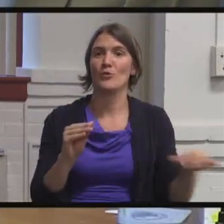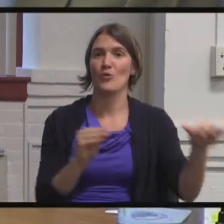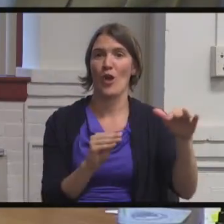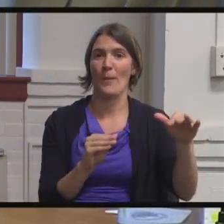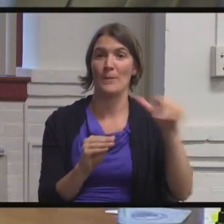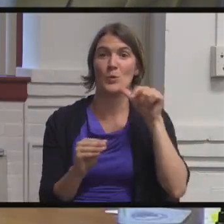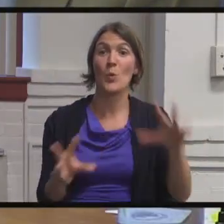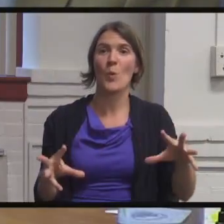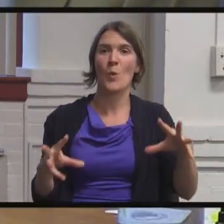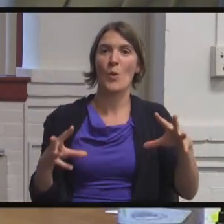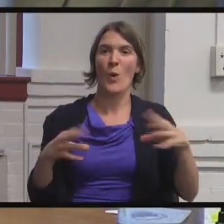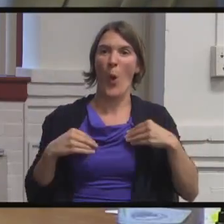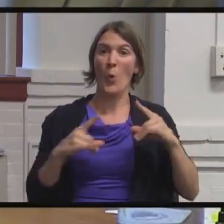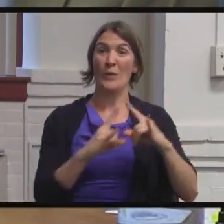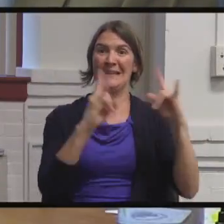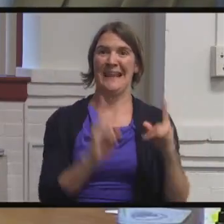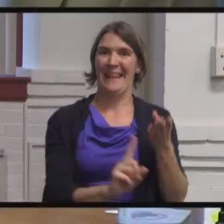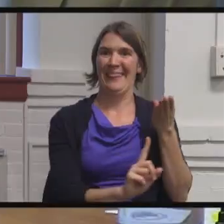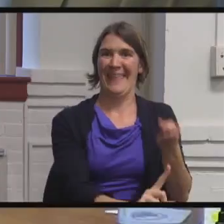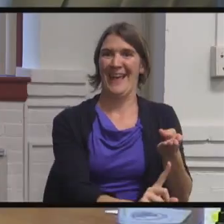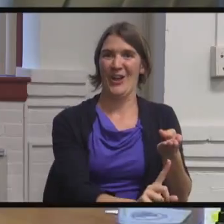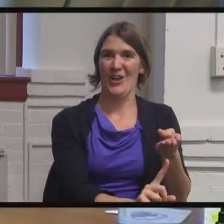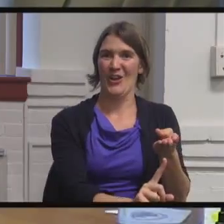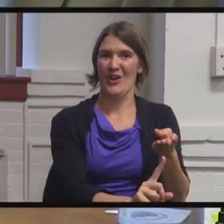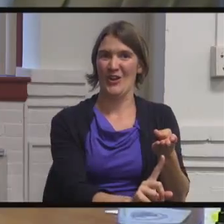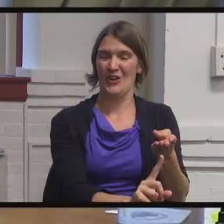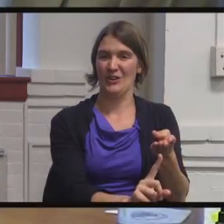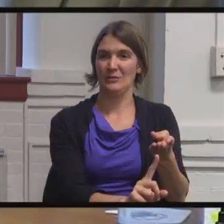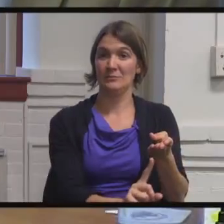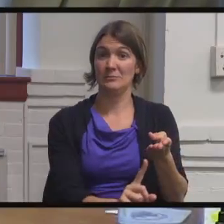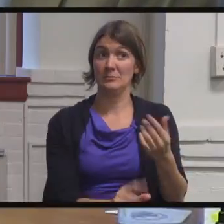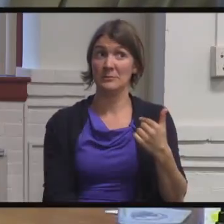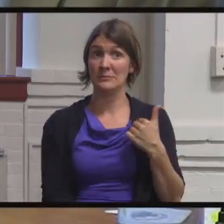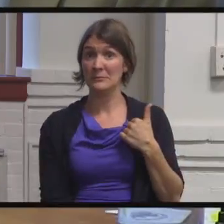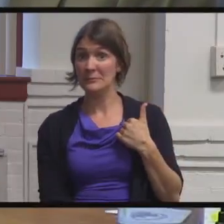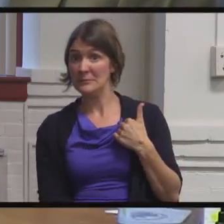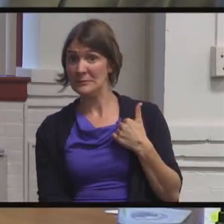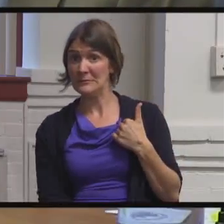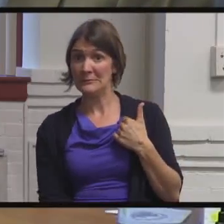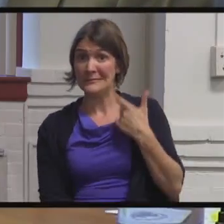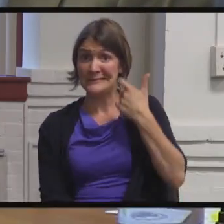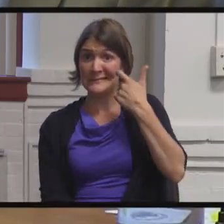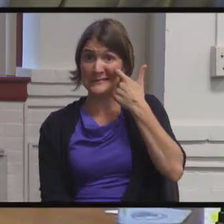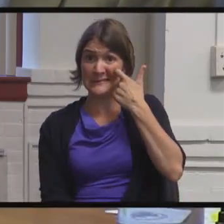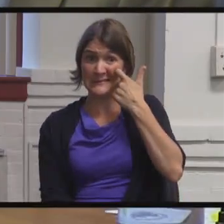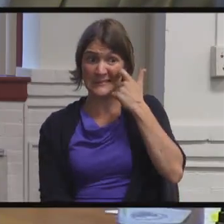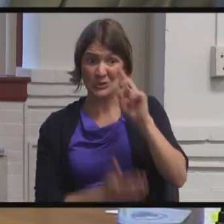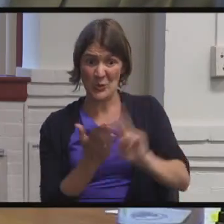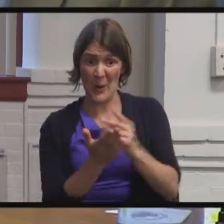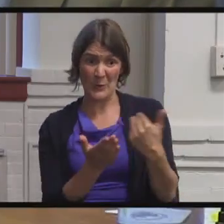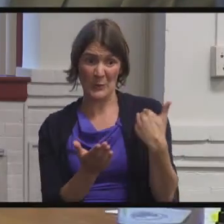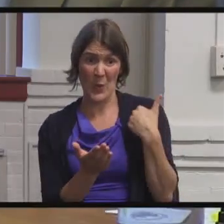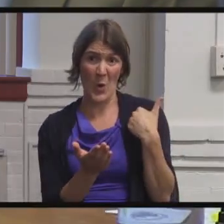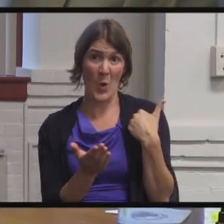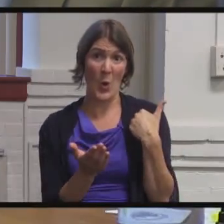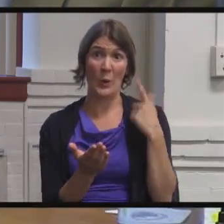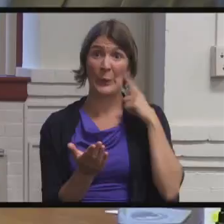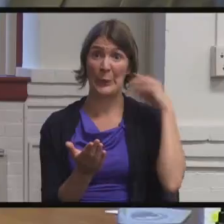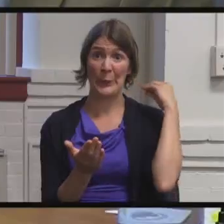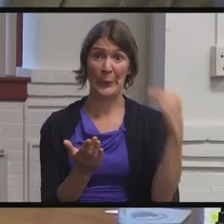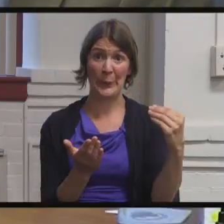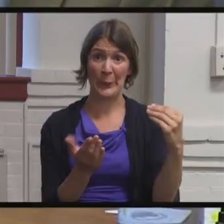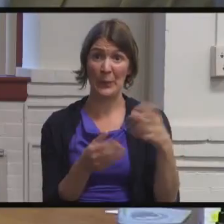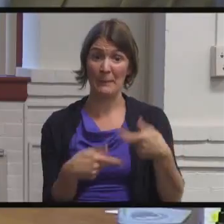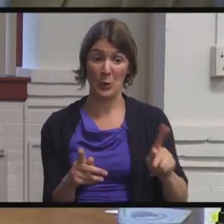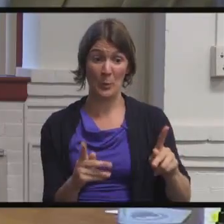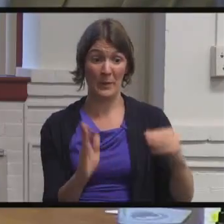on whose property the tent would be erected. The last I knew, which was within the last hour and a half to 2 hours, we hadn't seen that